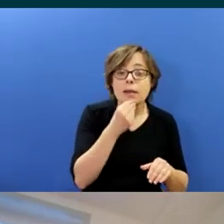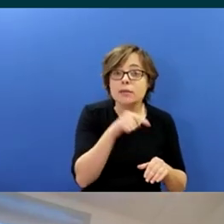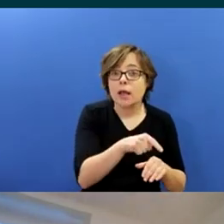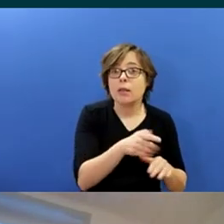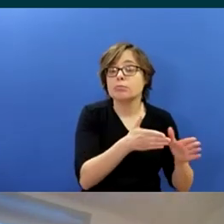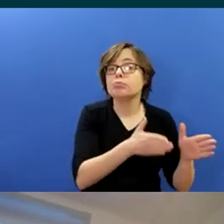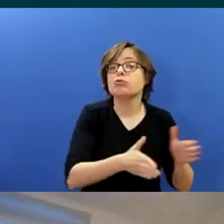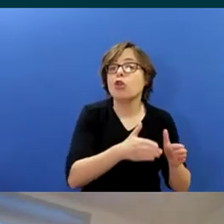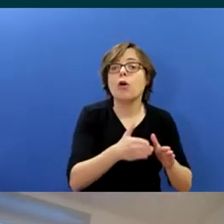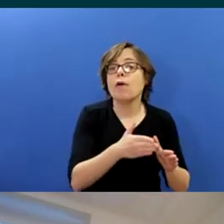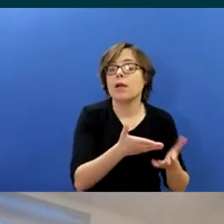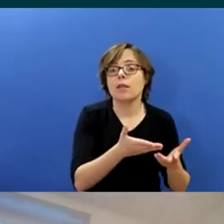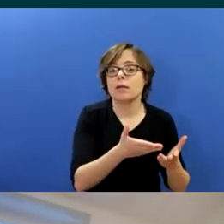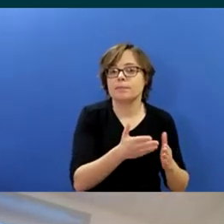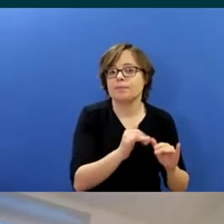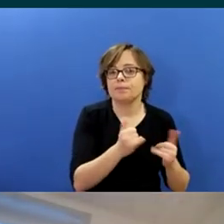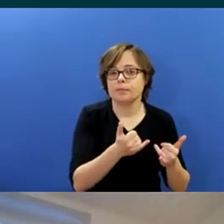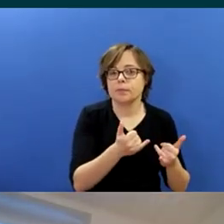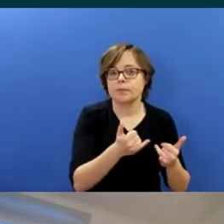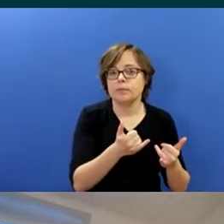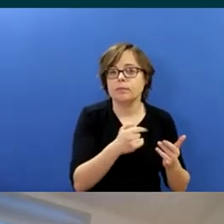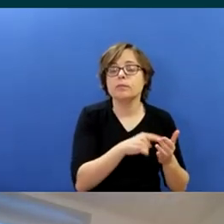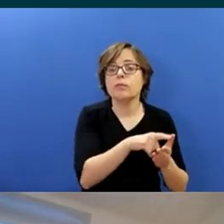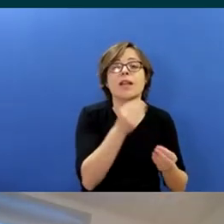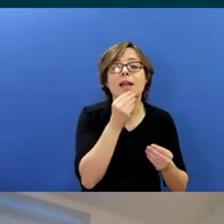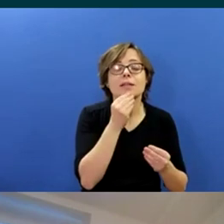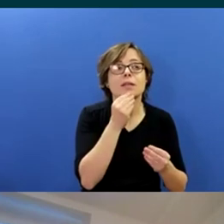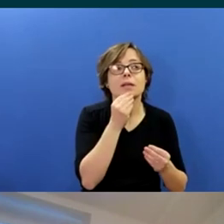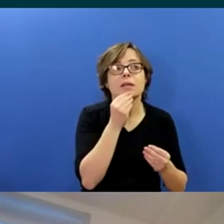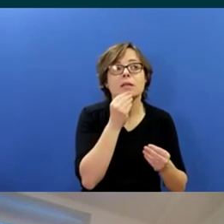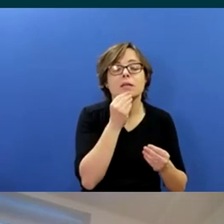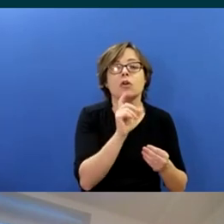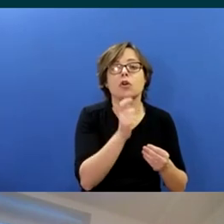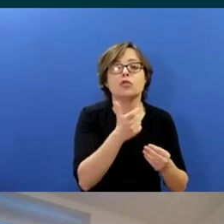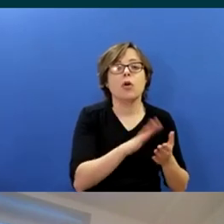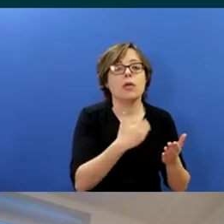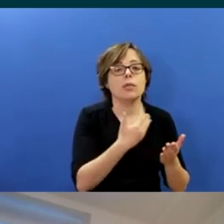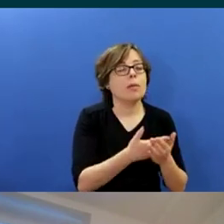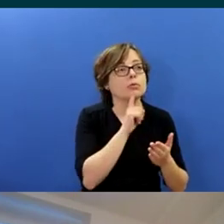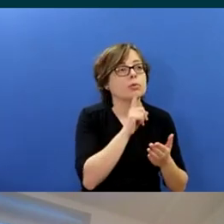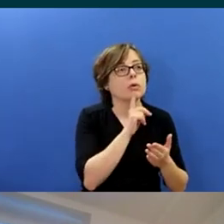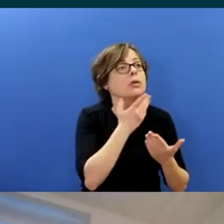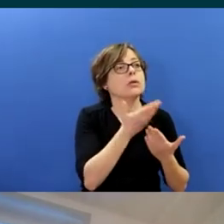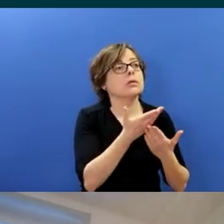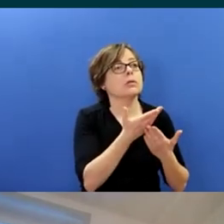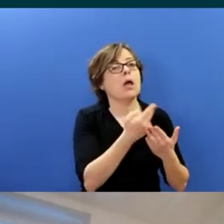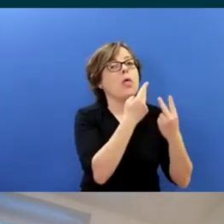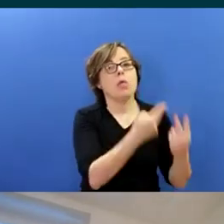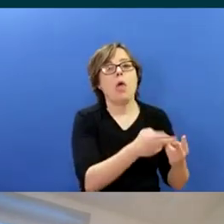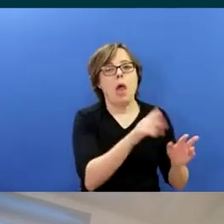prepared with safe food. And then we have a garden city project where workshops are